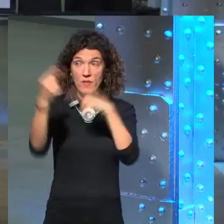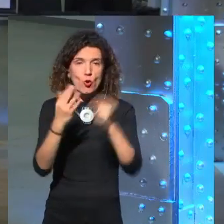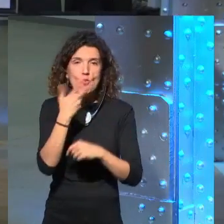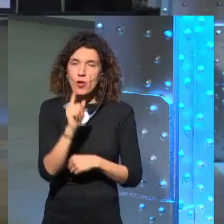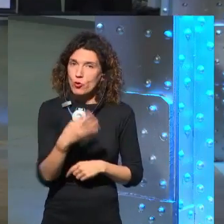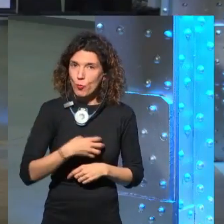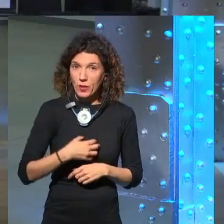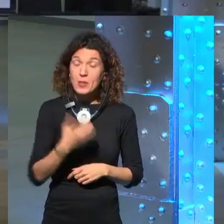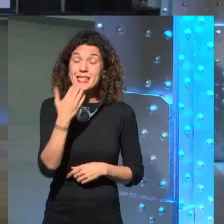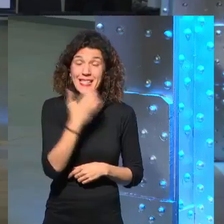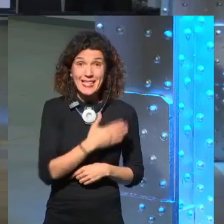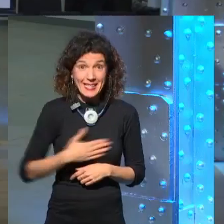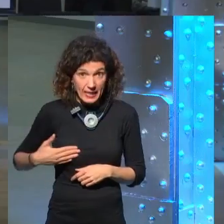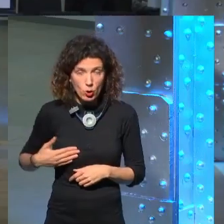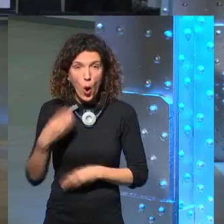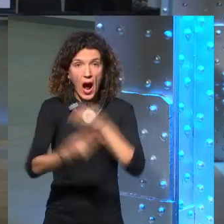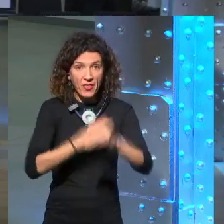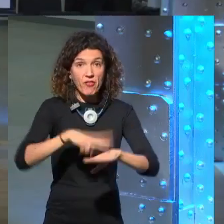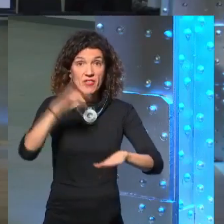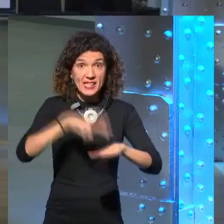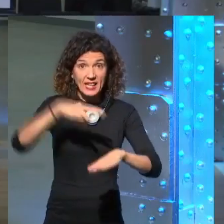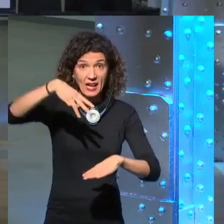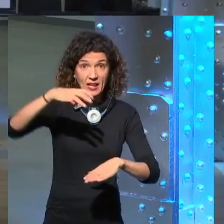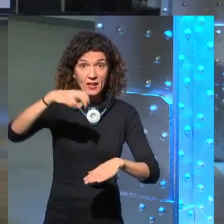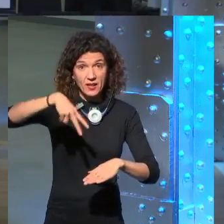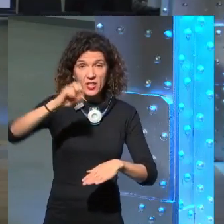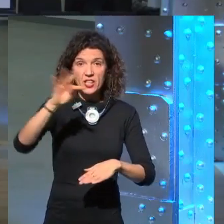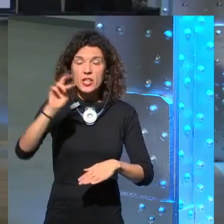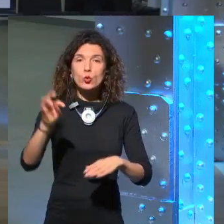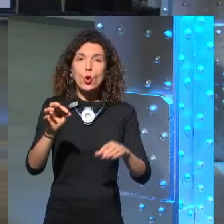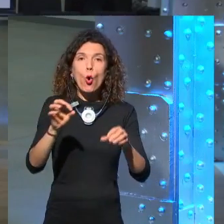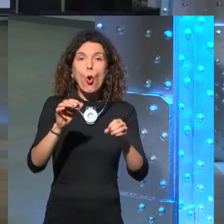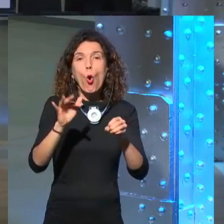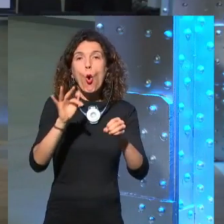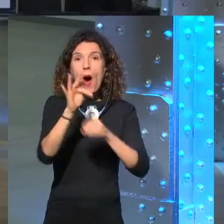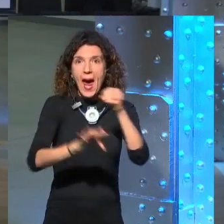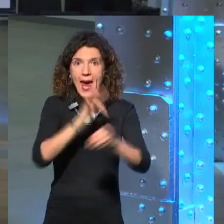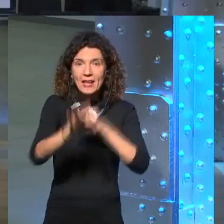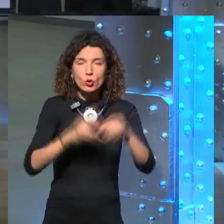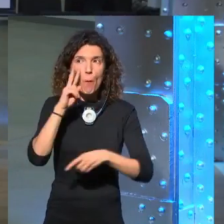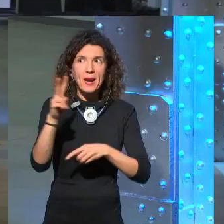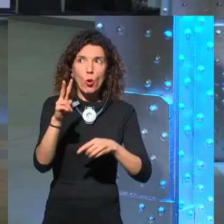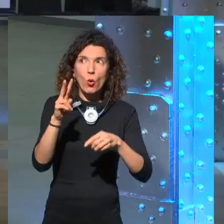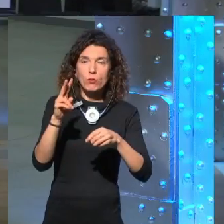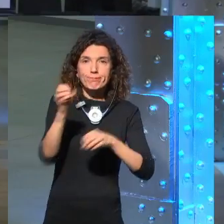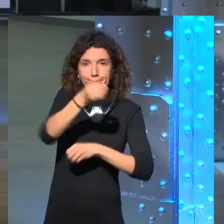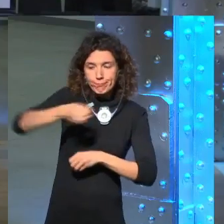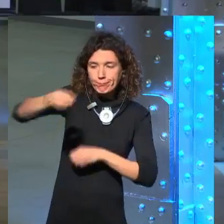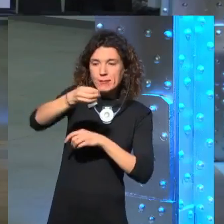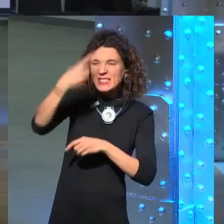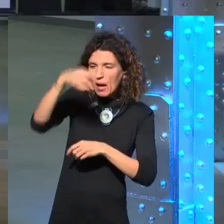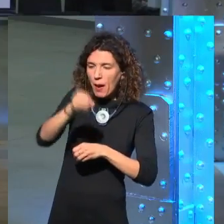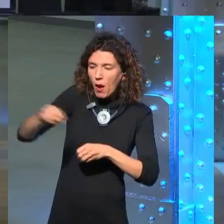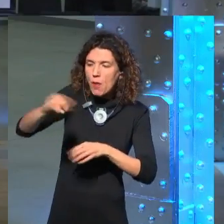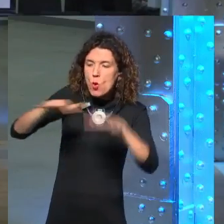if I want to do Newtonian physics, I see an electron flying through the air, I need to know its position and how it's